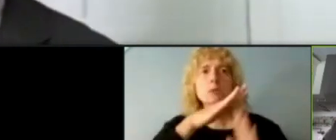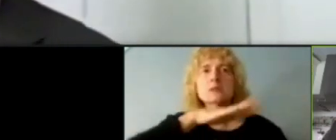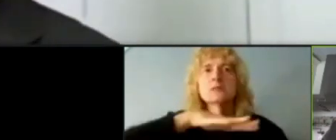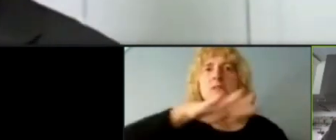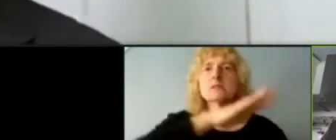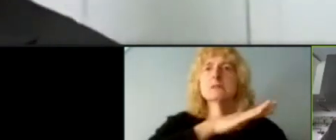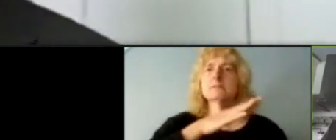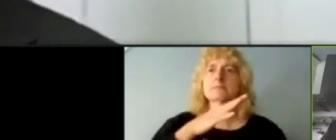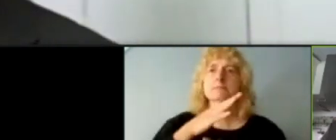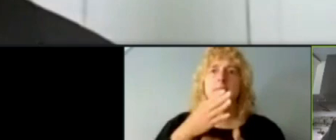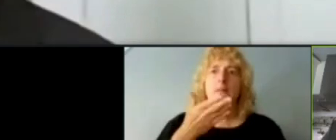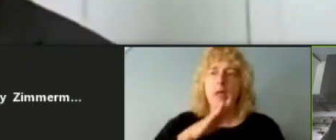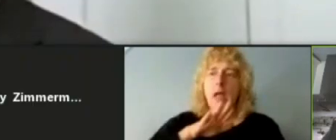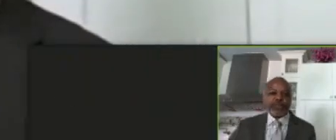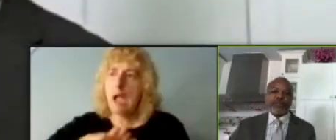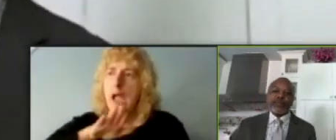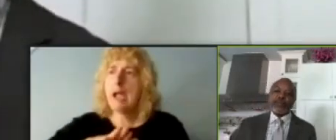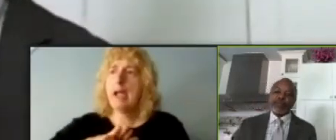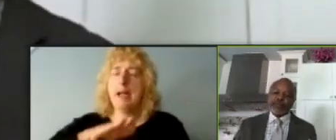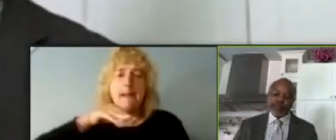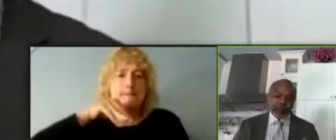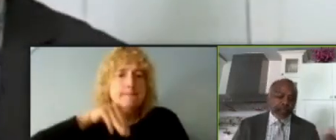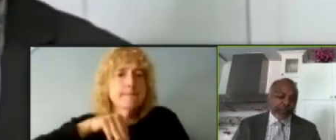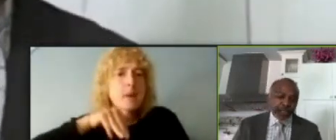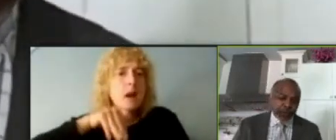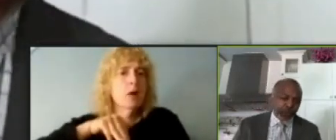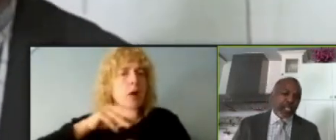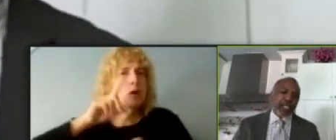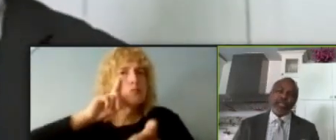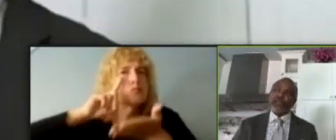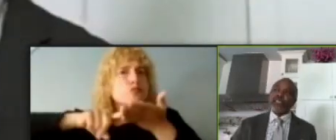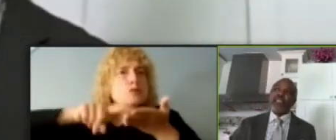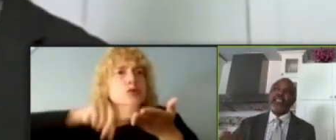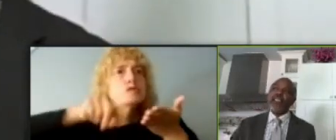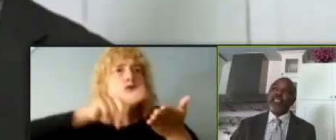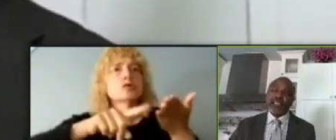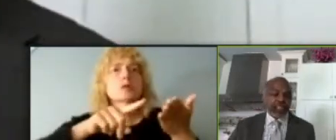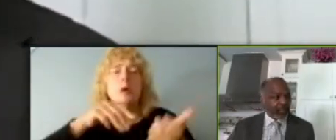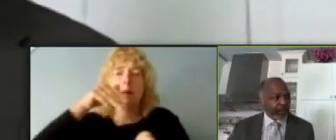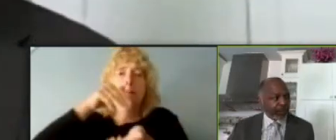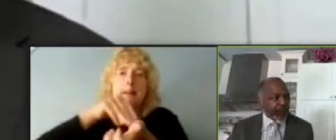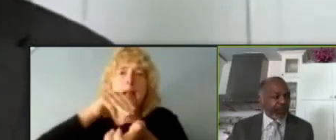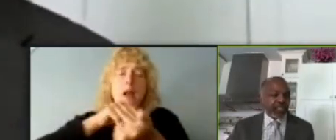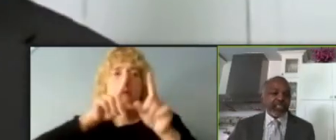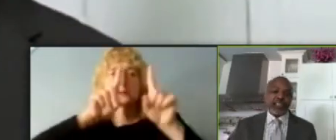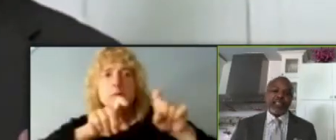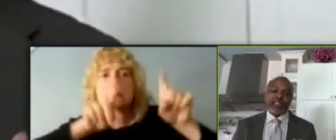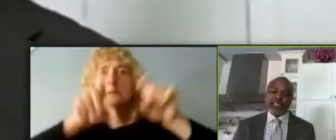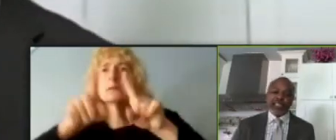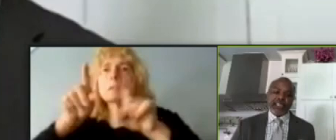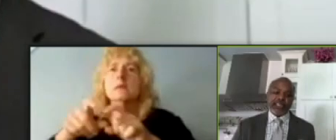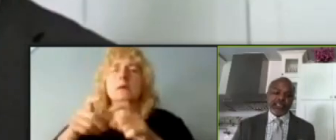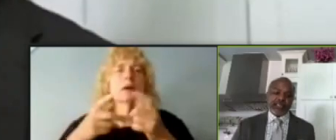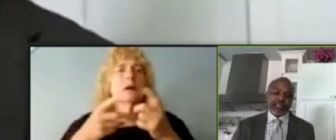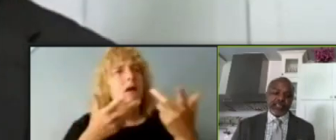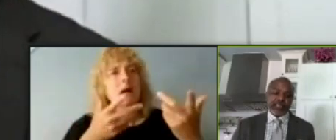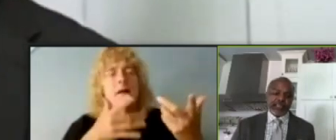academic and medical research, medical trials, the burgeoning